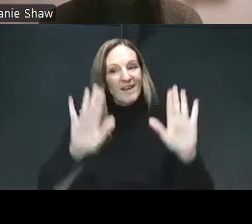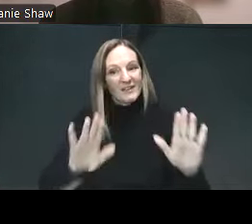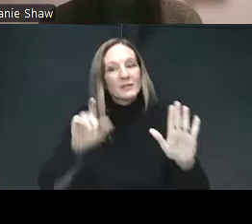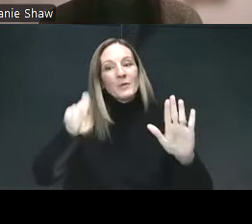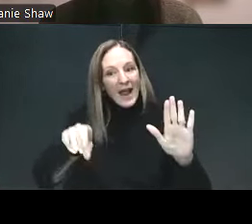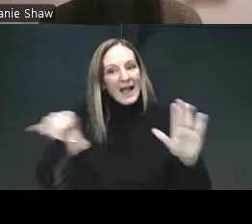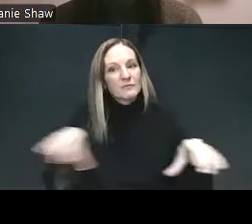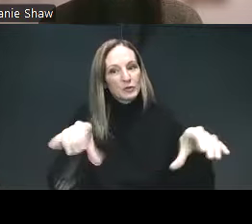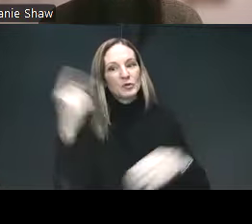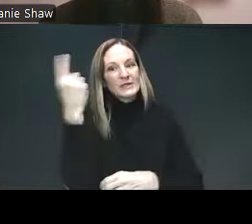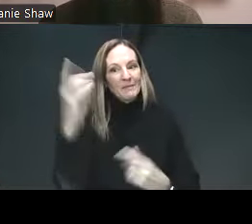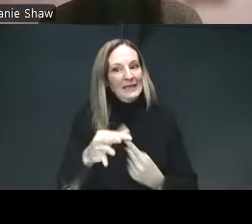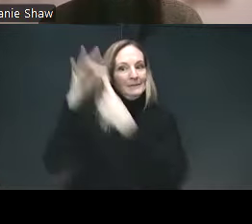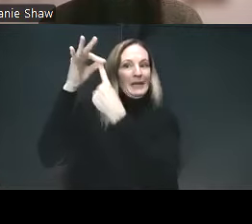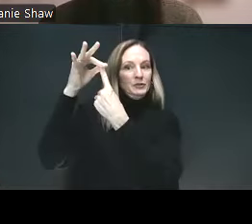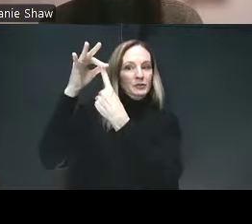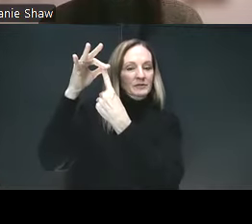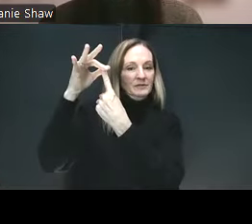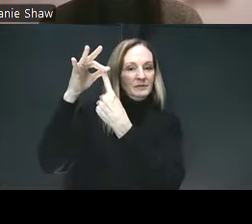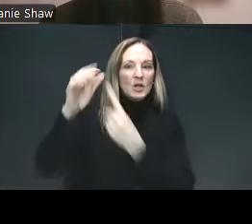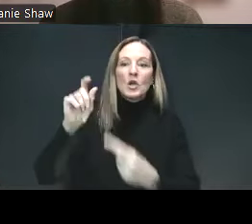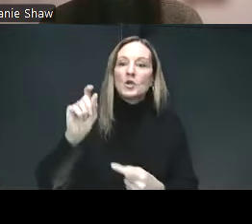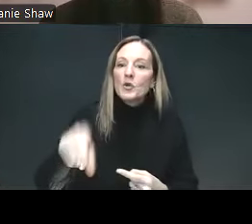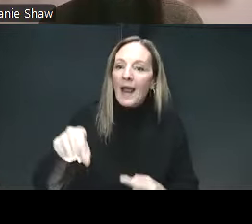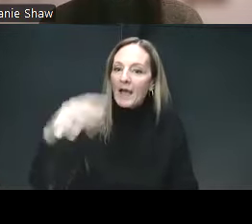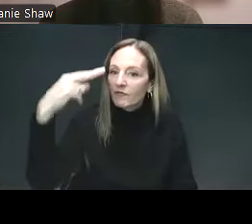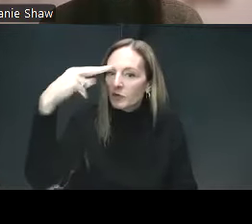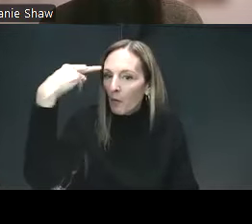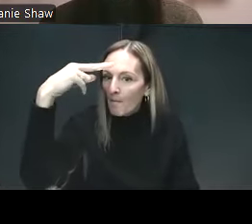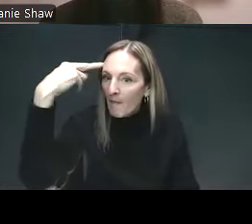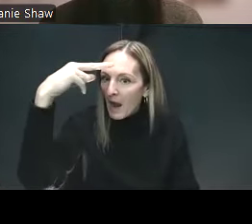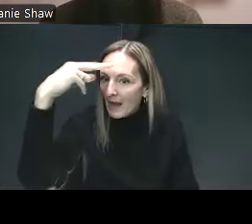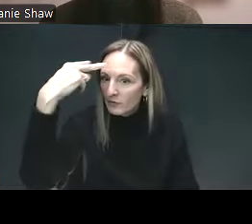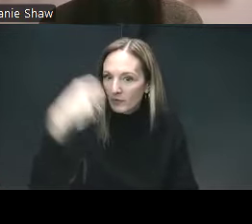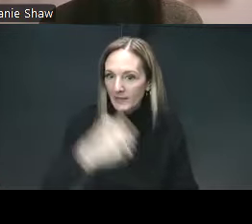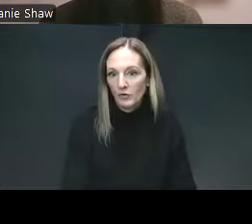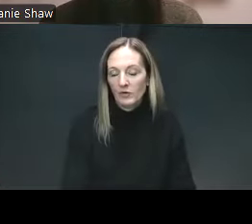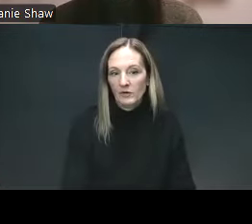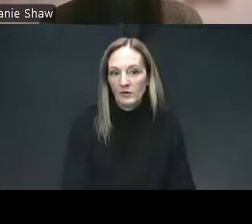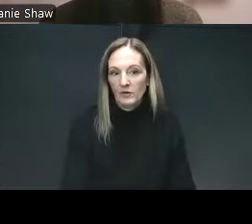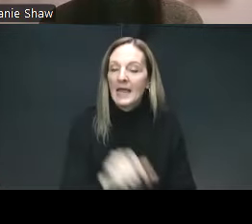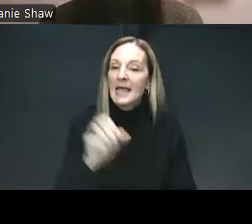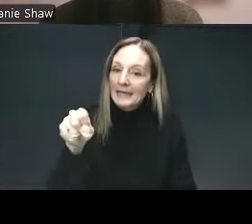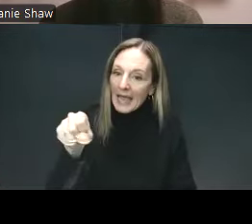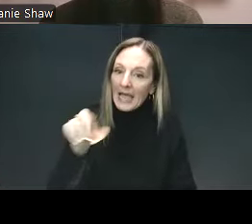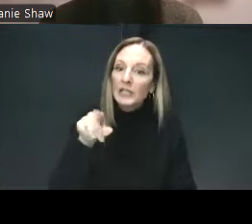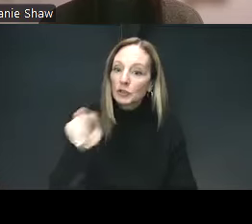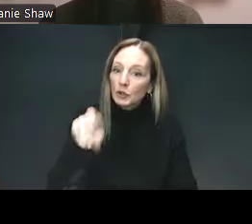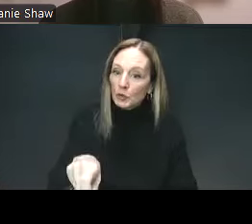special. You have to be a mind reader. Yes, you need to